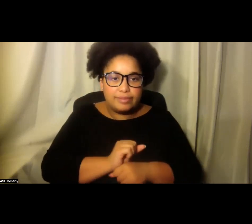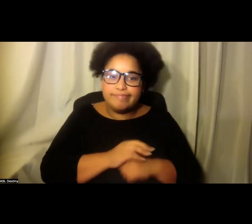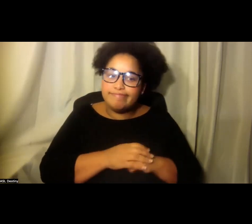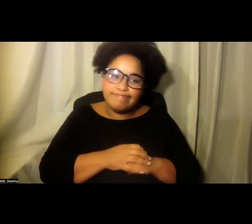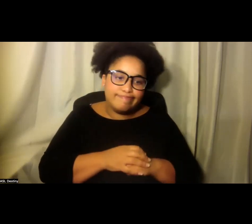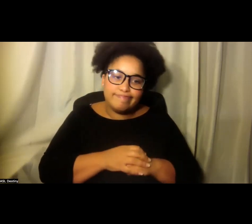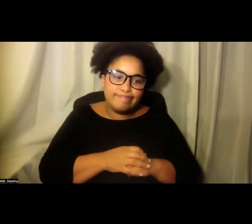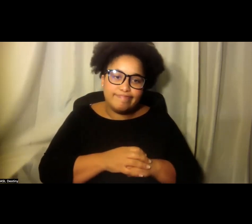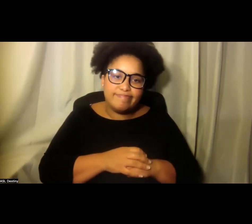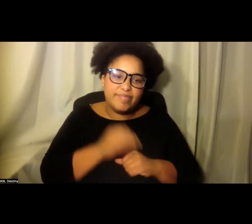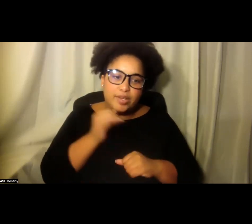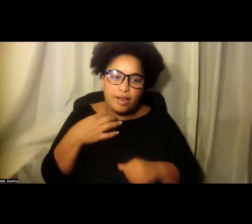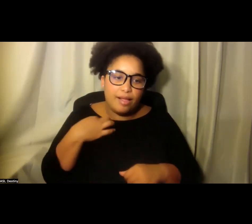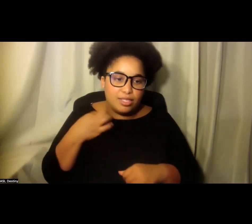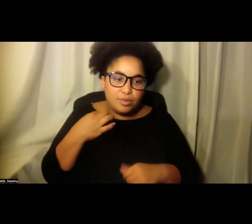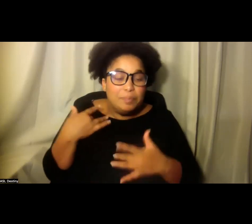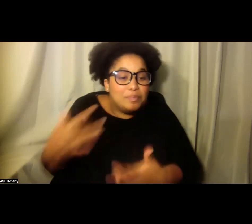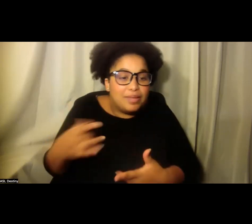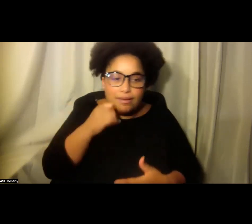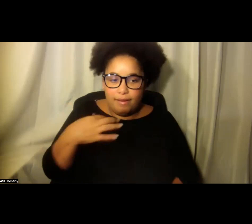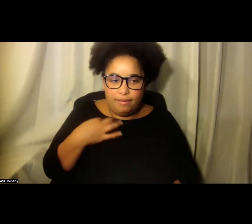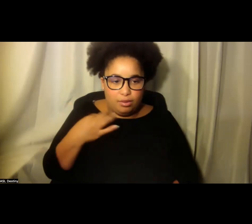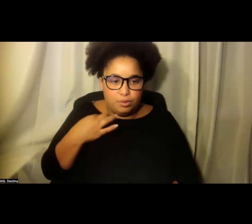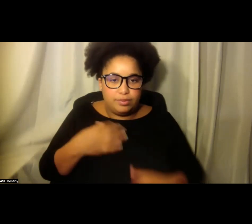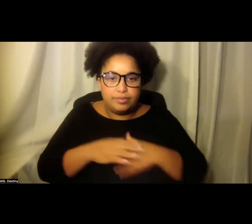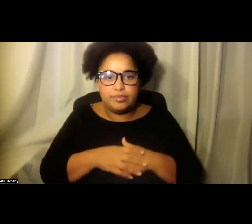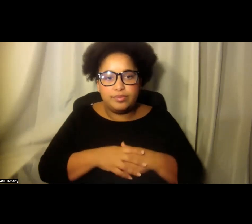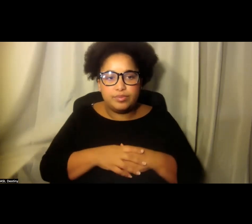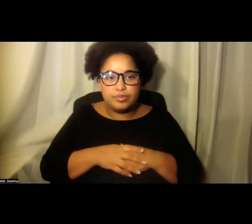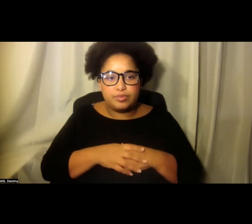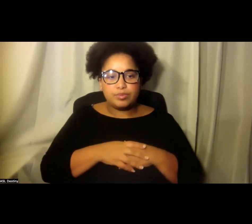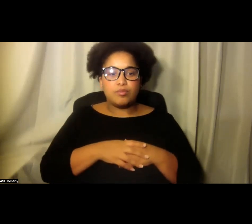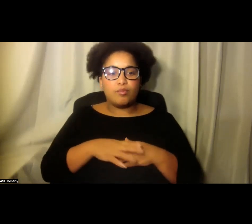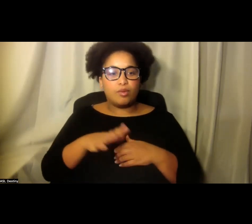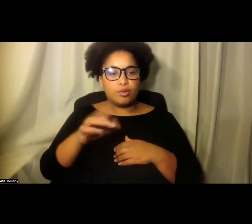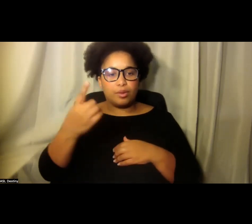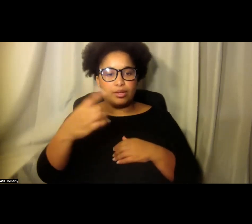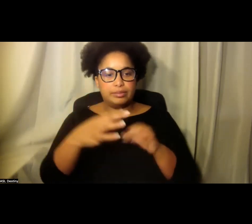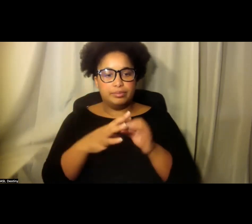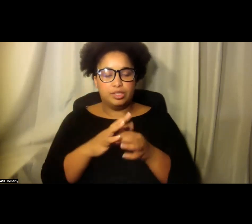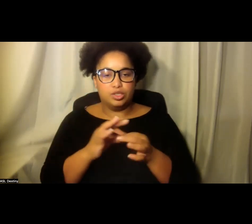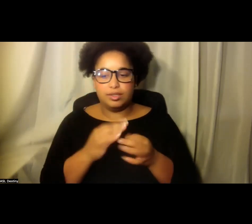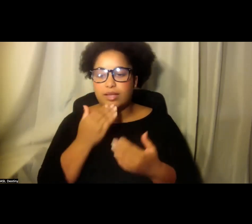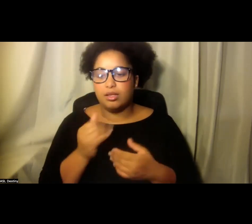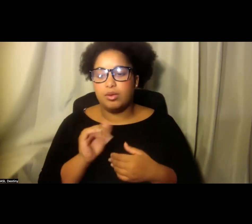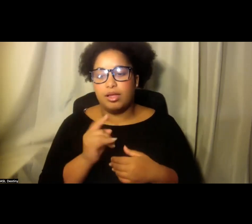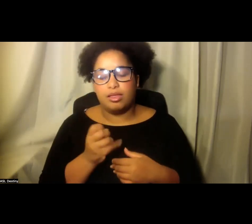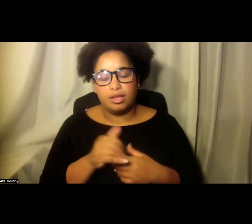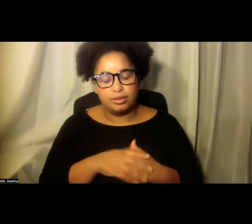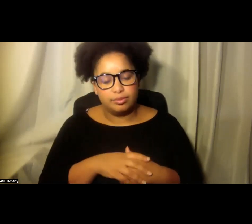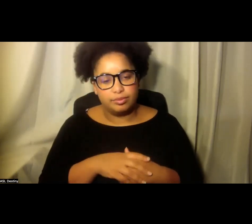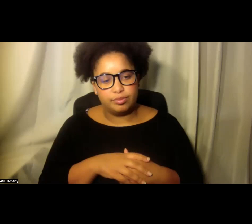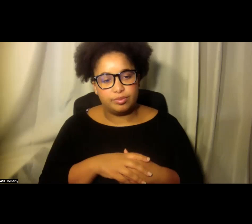be ineligible for funding. And one thing to mention is that, thank you, Anthony, is